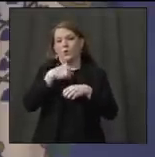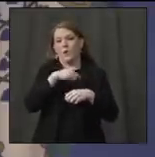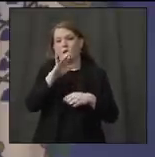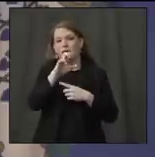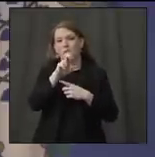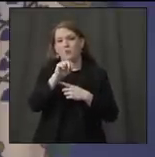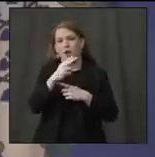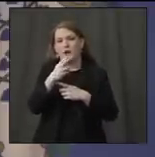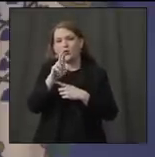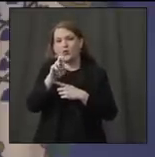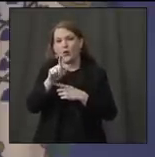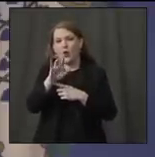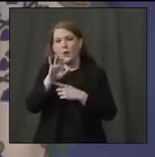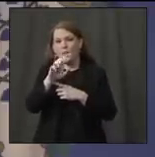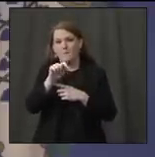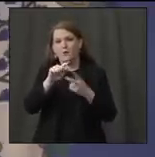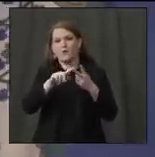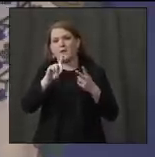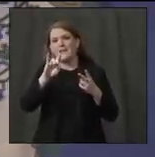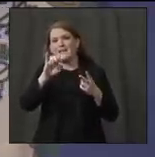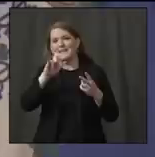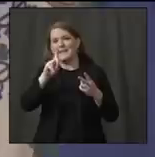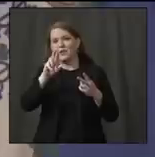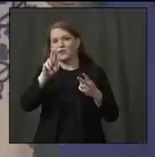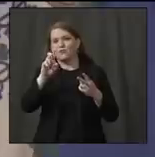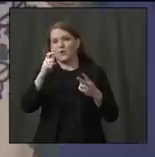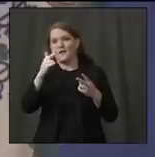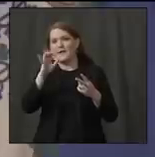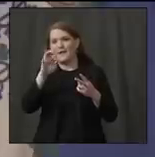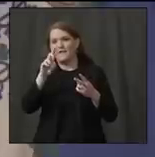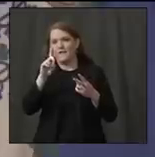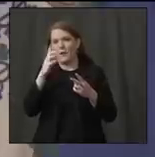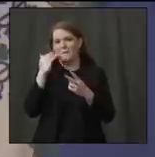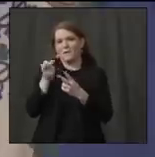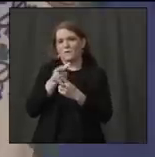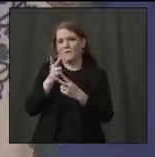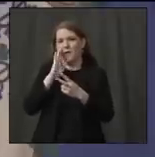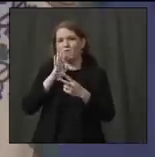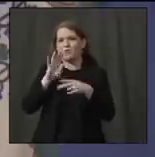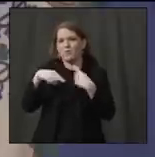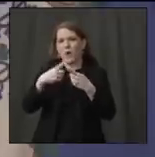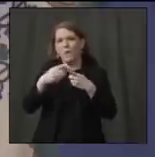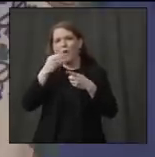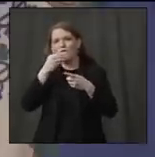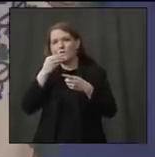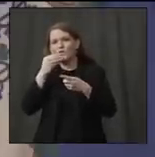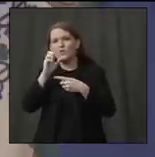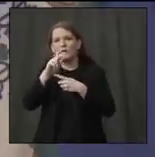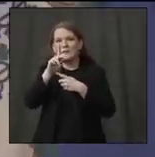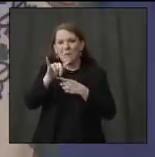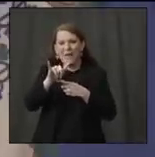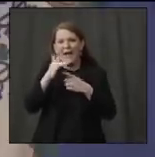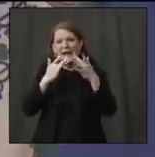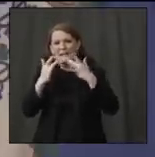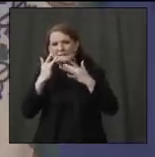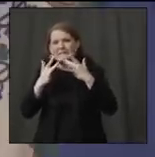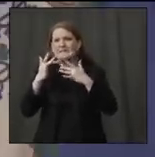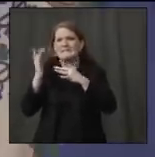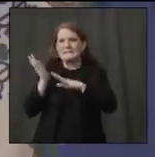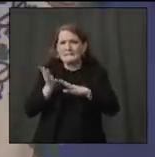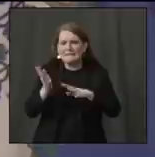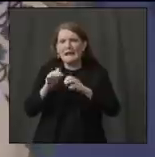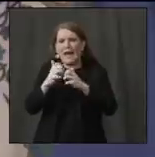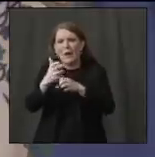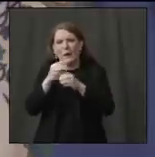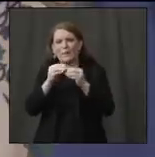bit about supply chains and food. One of the reasons we wanted to make this a priority for today is I just got